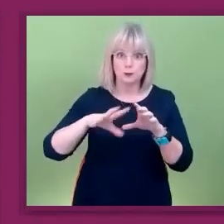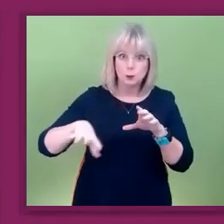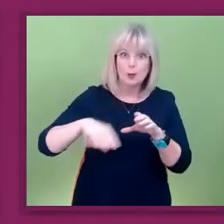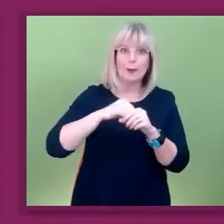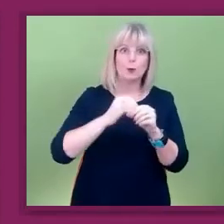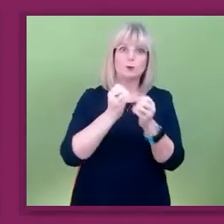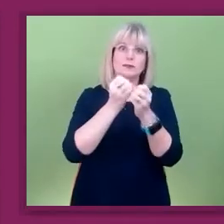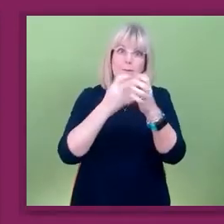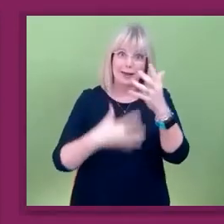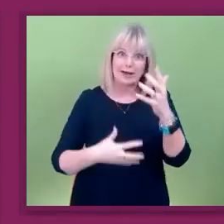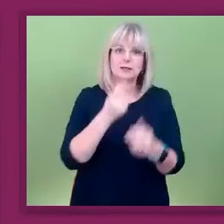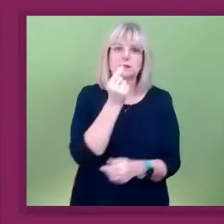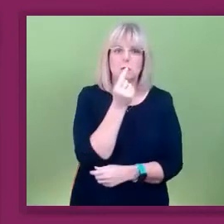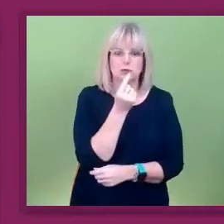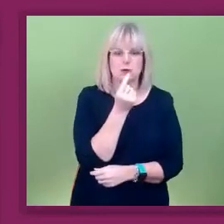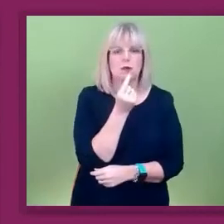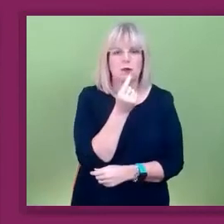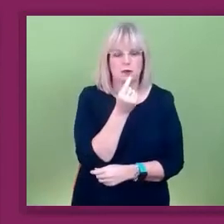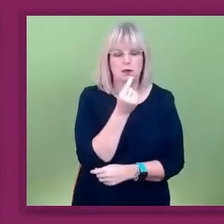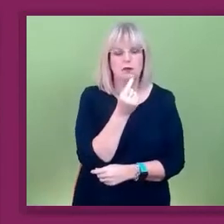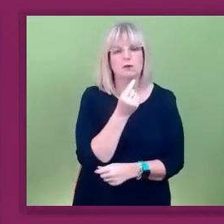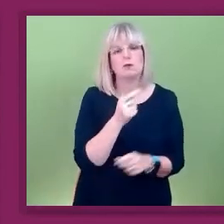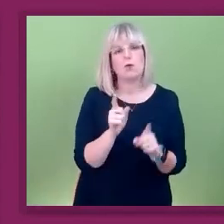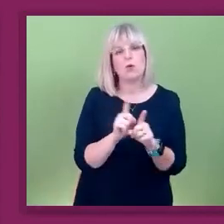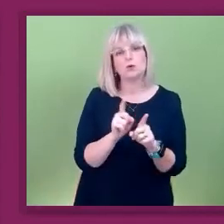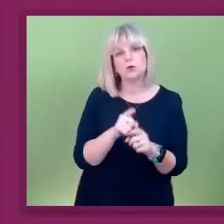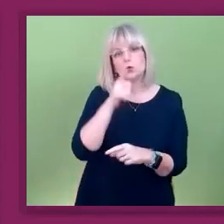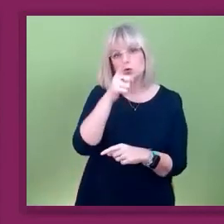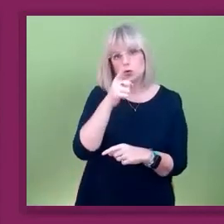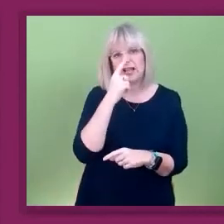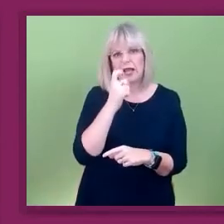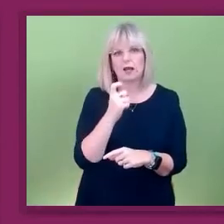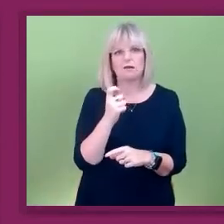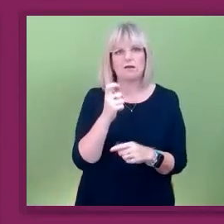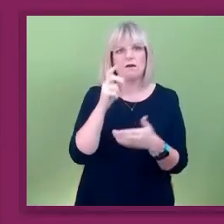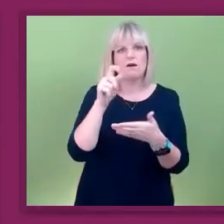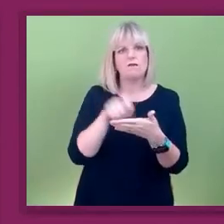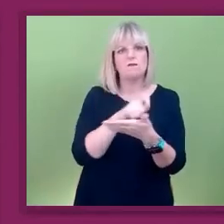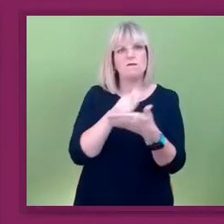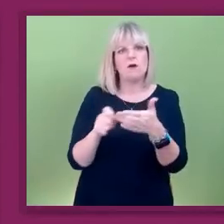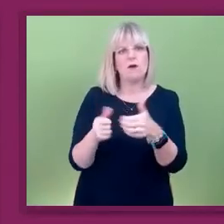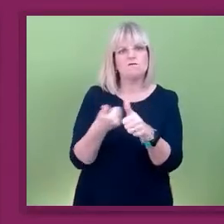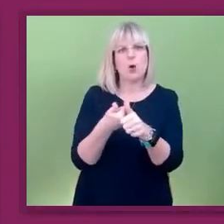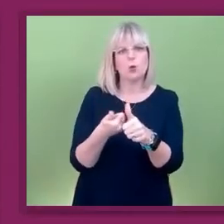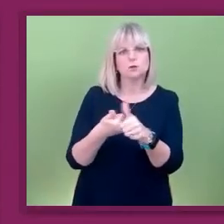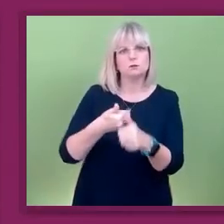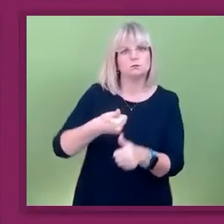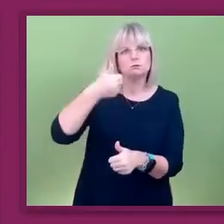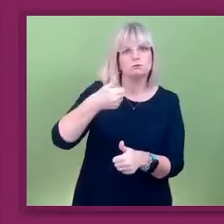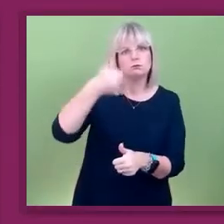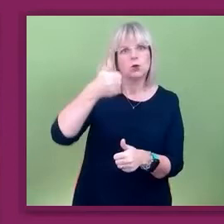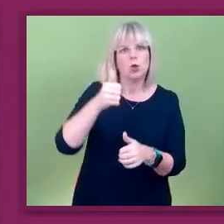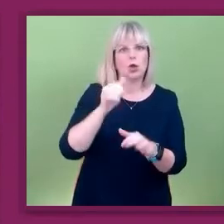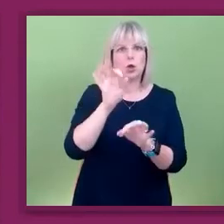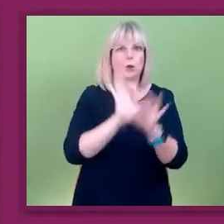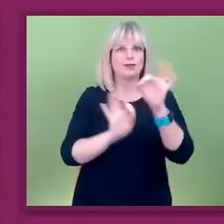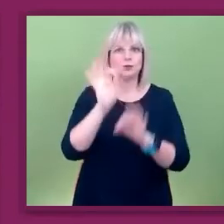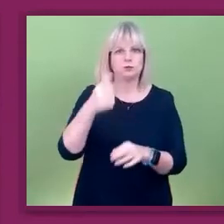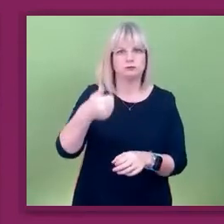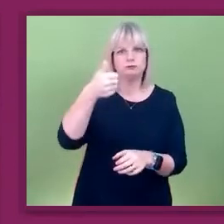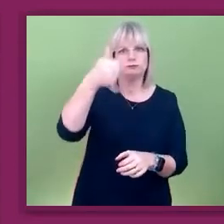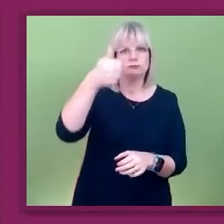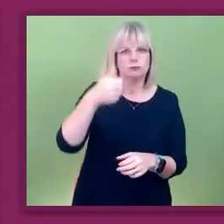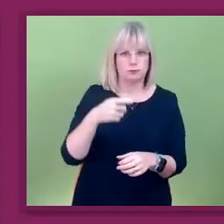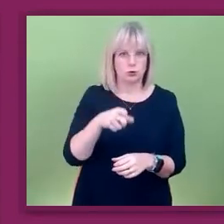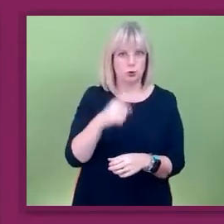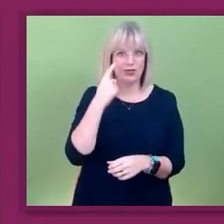possible. Attendees can also upvote questions for the Q&A, and we encourage you to use this feature to promote questions that you think are important